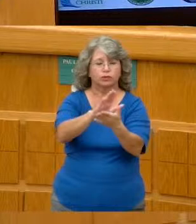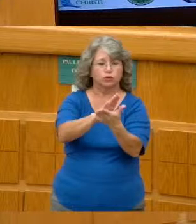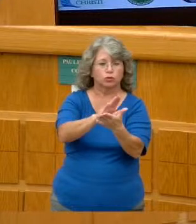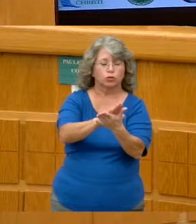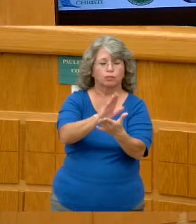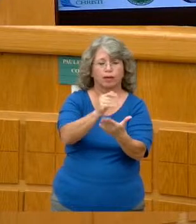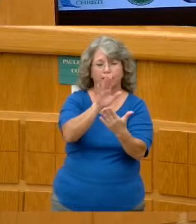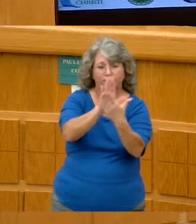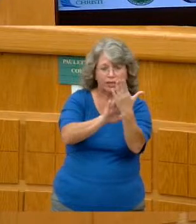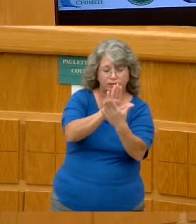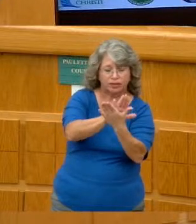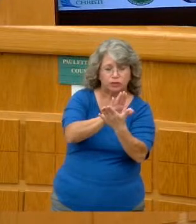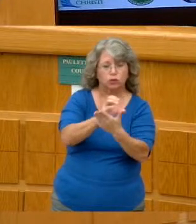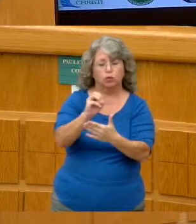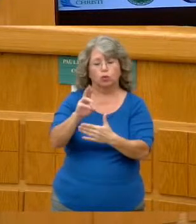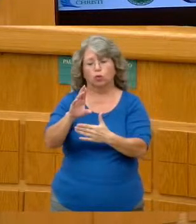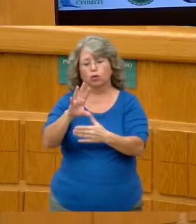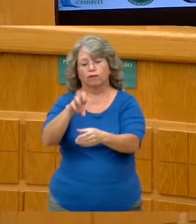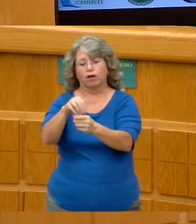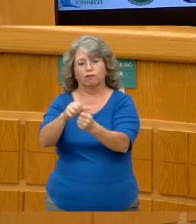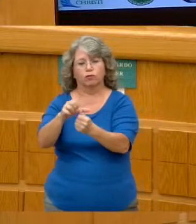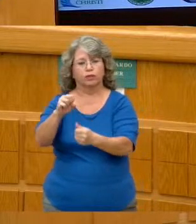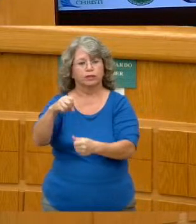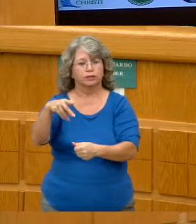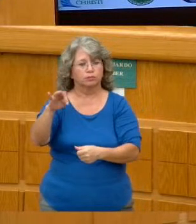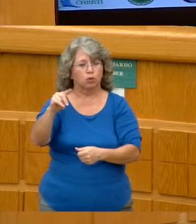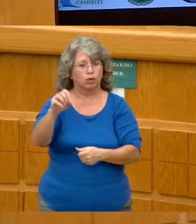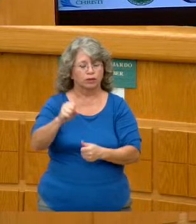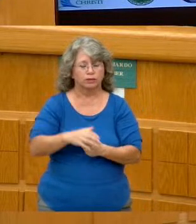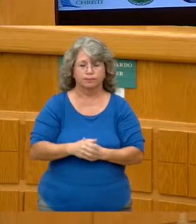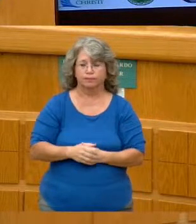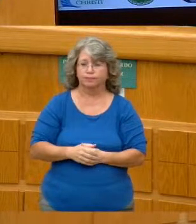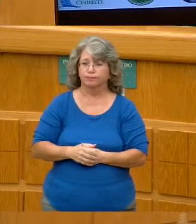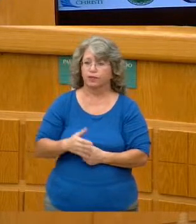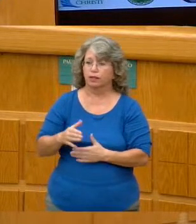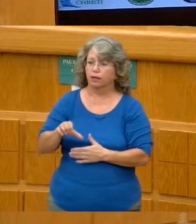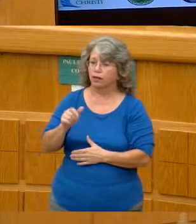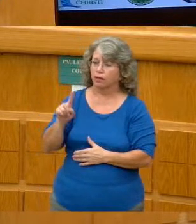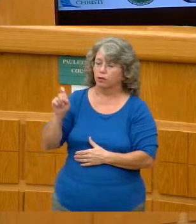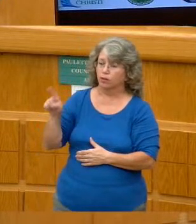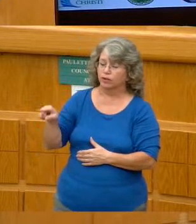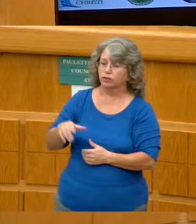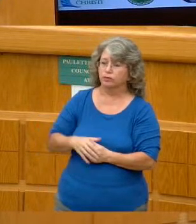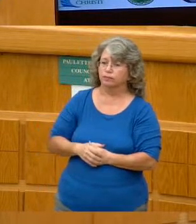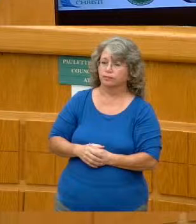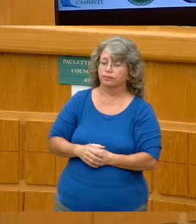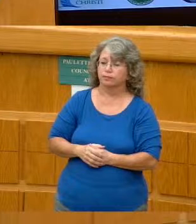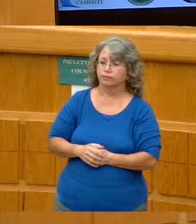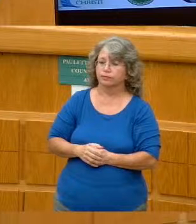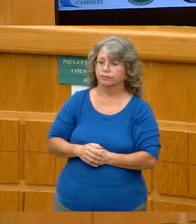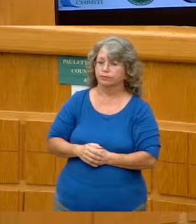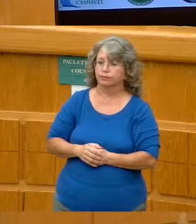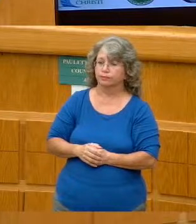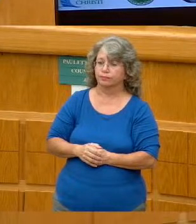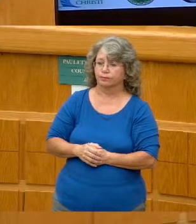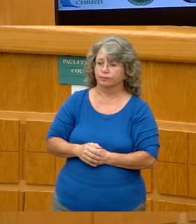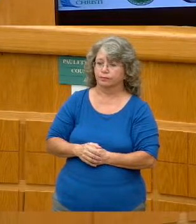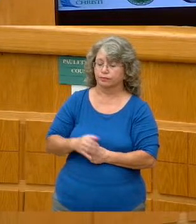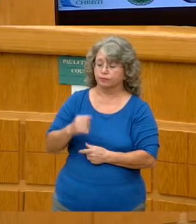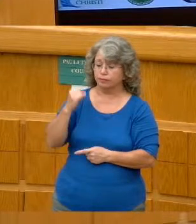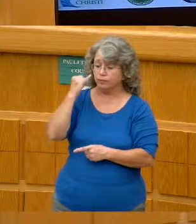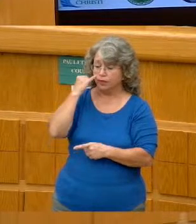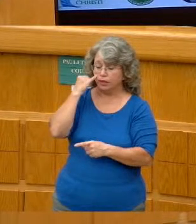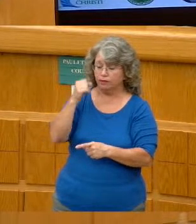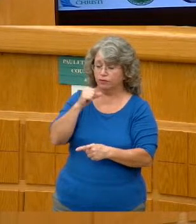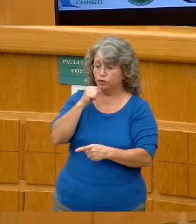activity. And this is probably a question for you, Annette. Is there, if you're not showing symptoms,